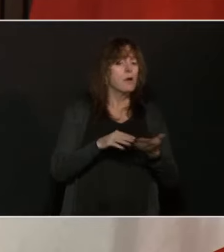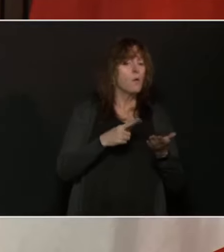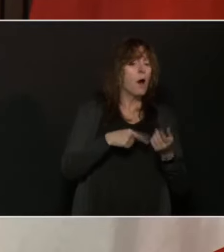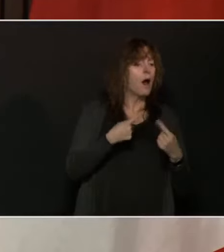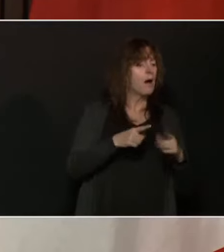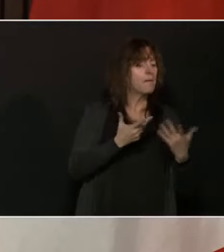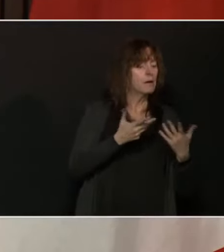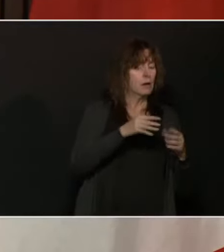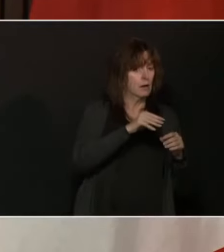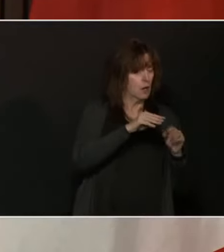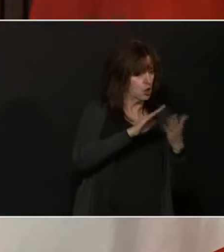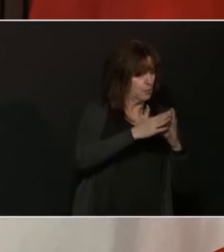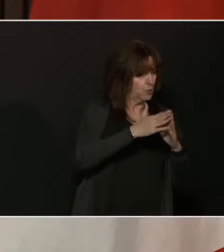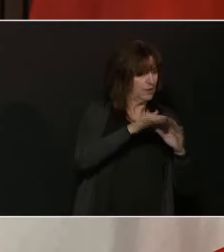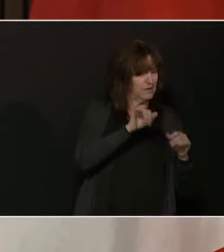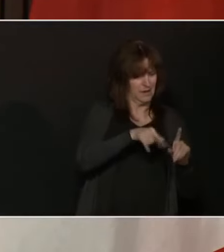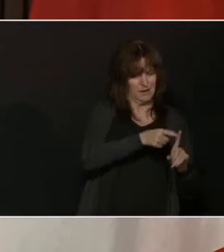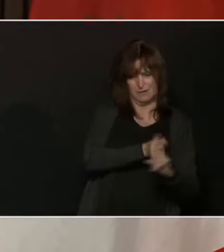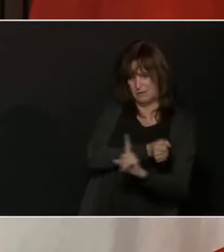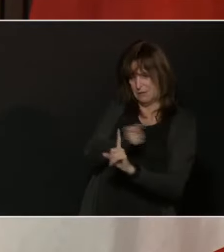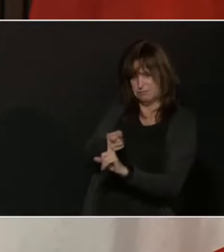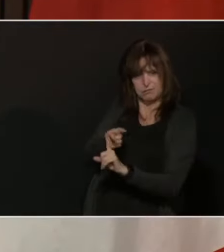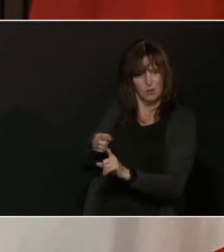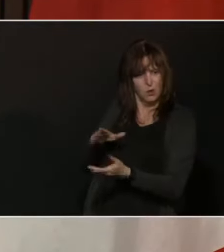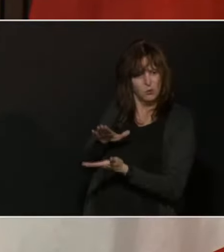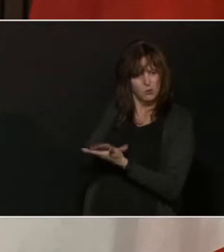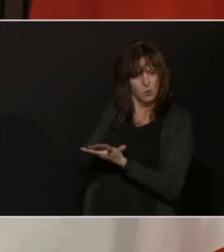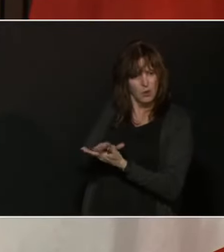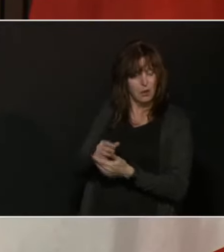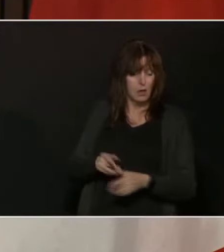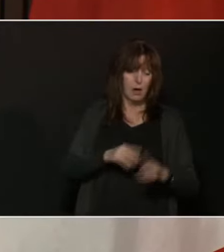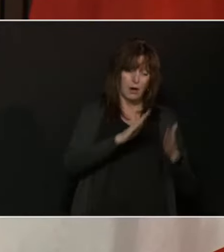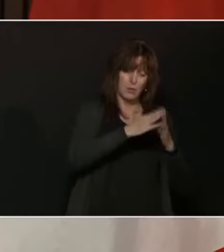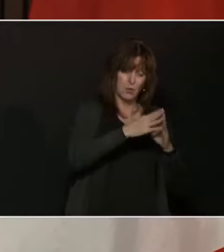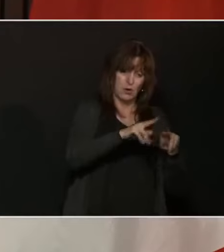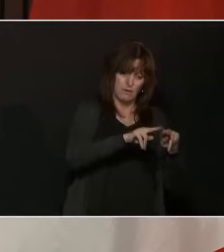get those numbers down, and I wouldn't want to put a date on that.